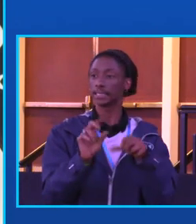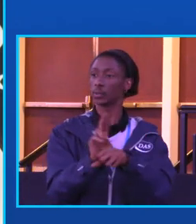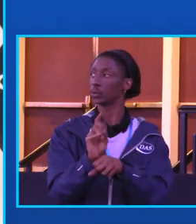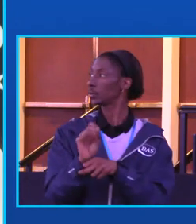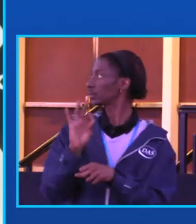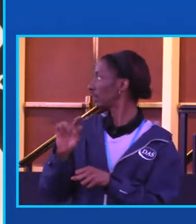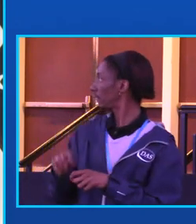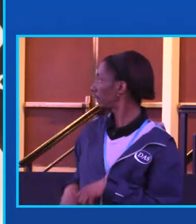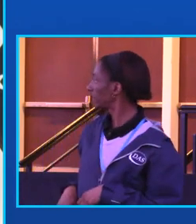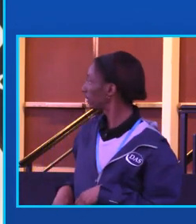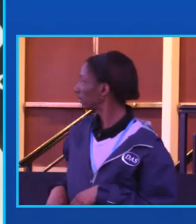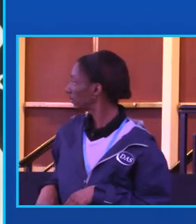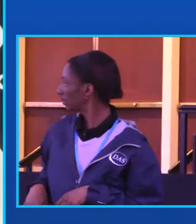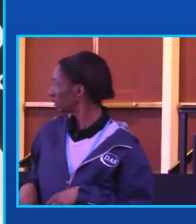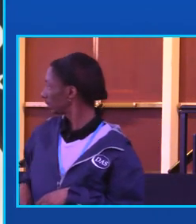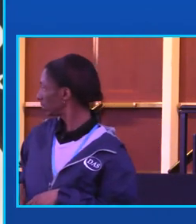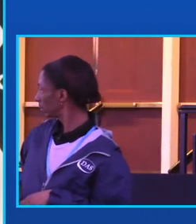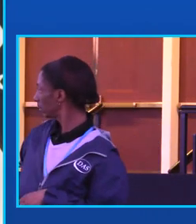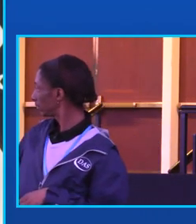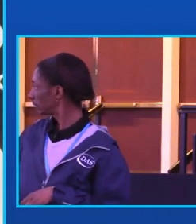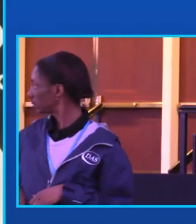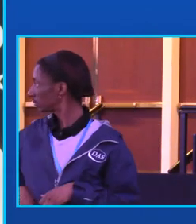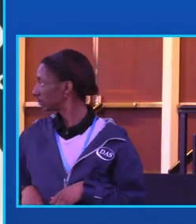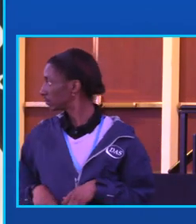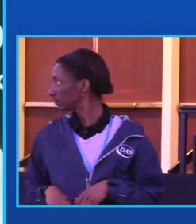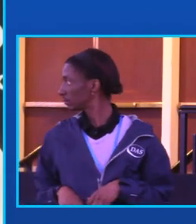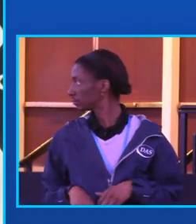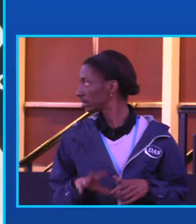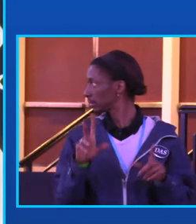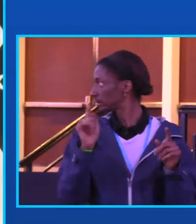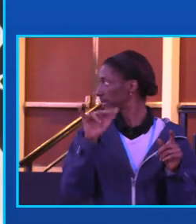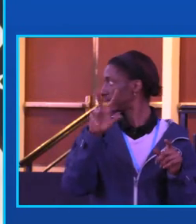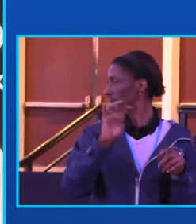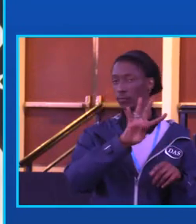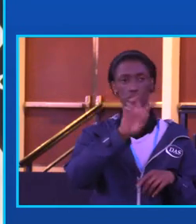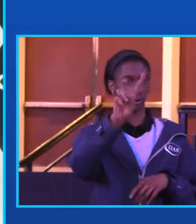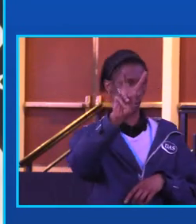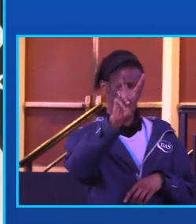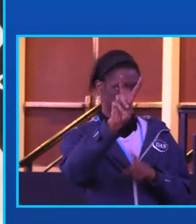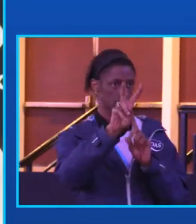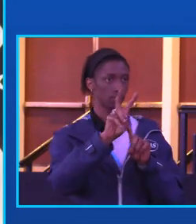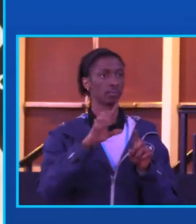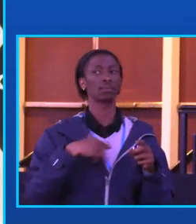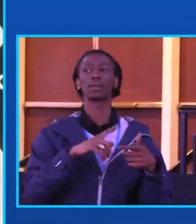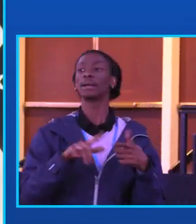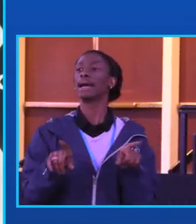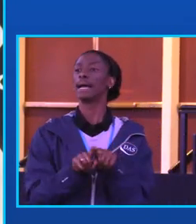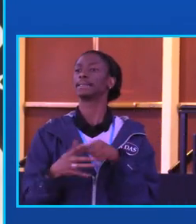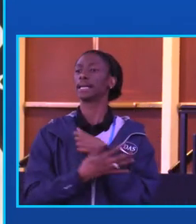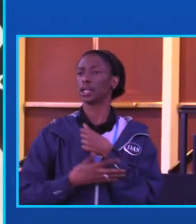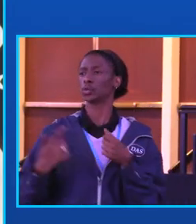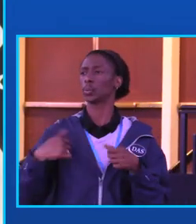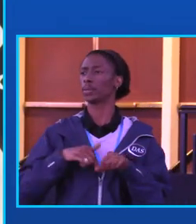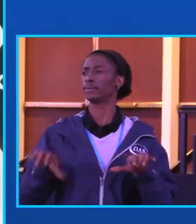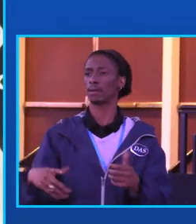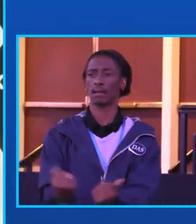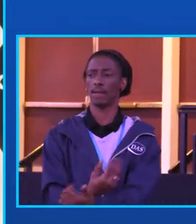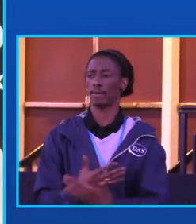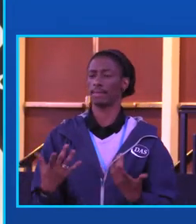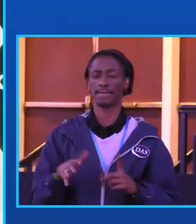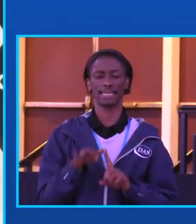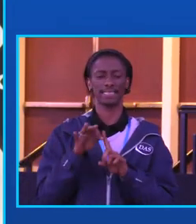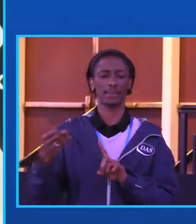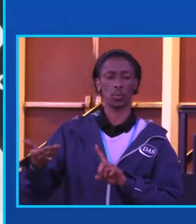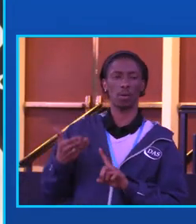shameful Trump-era policy of expelling border migrants under Title 42. As a country, we've done everything but